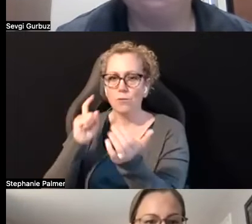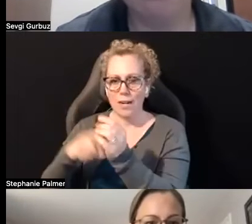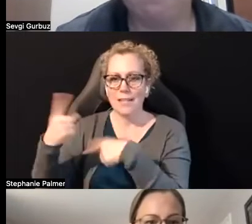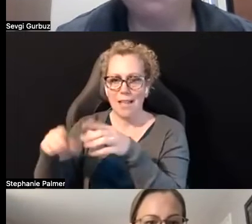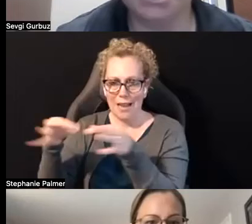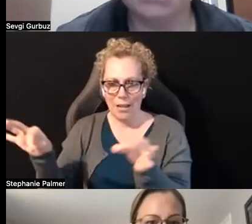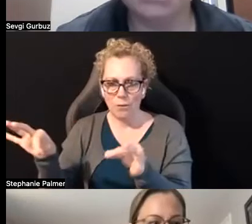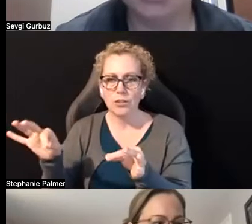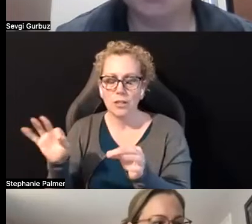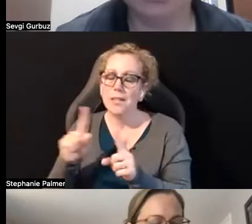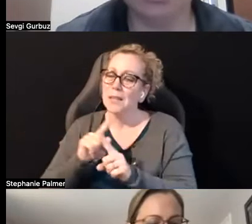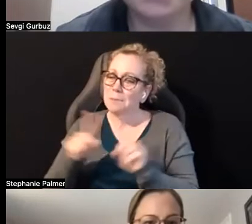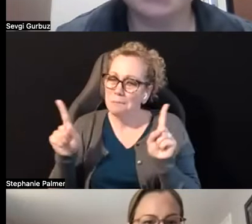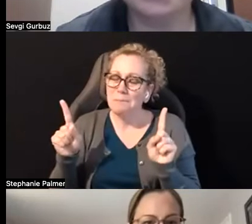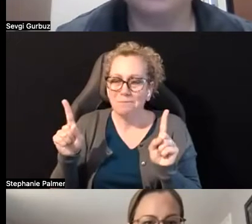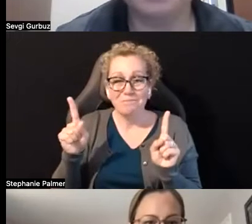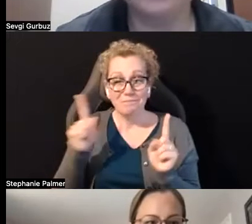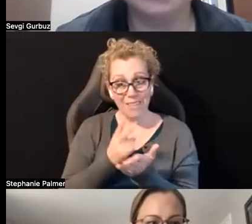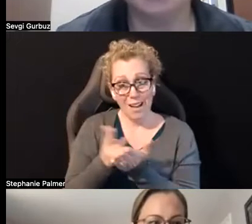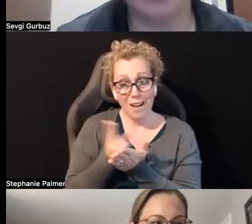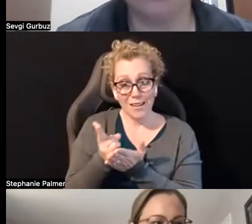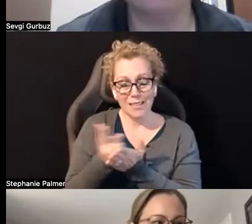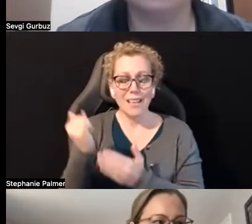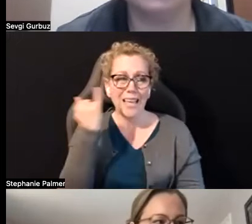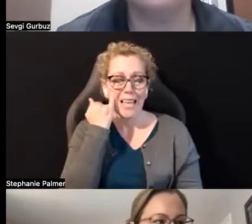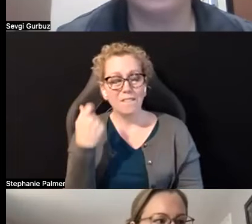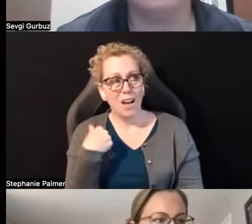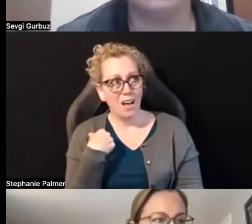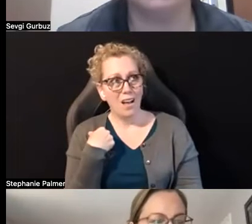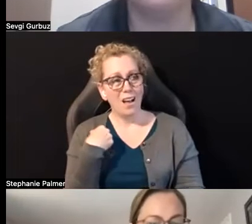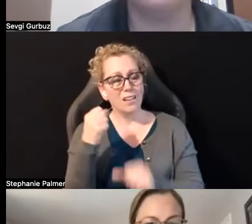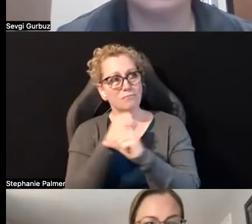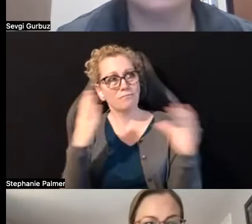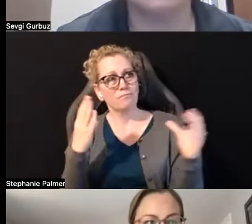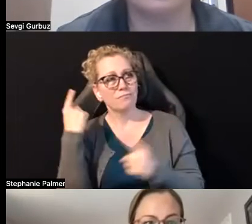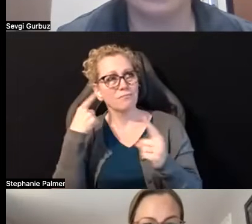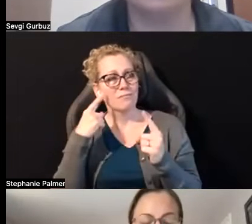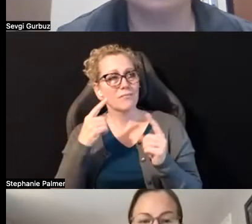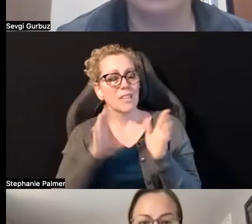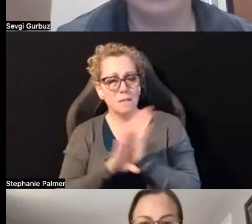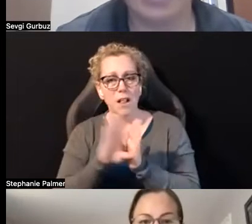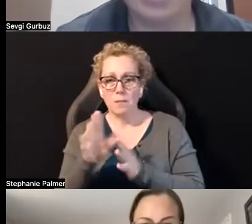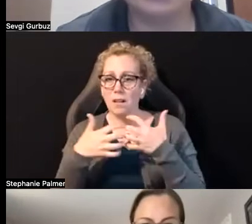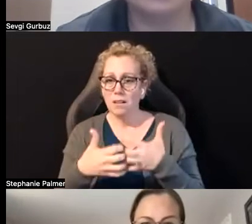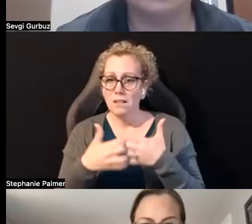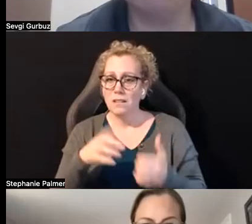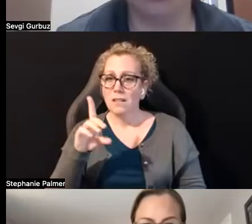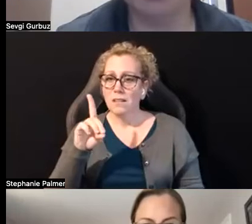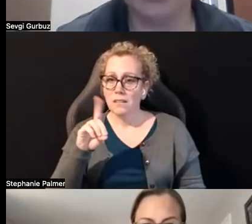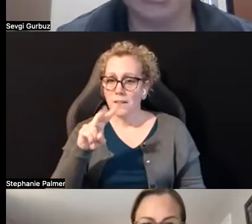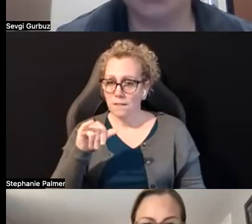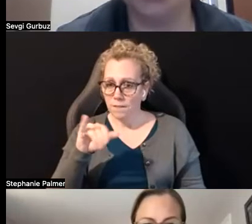language. But to be honest, if I'm thinking about developing a device that